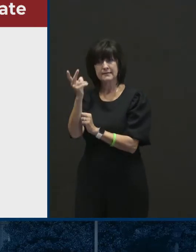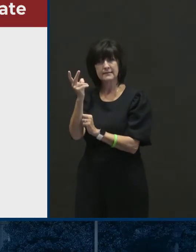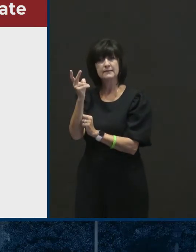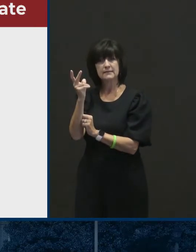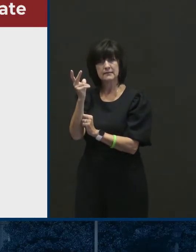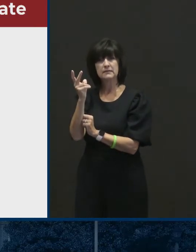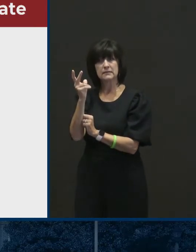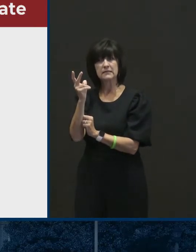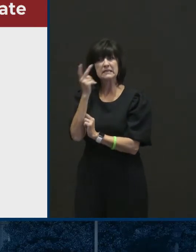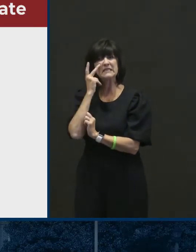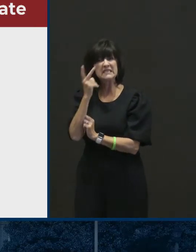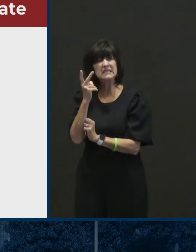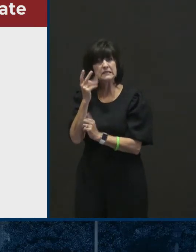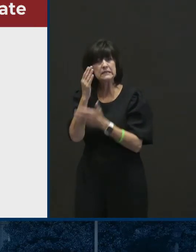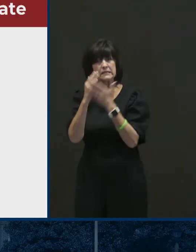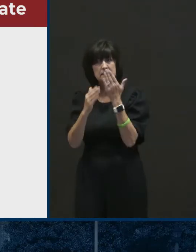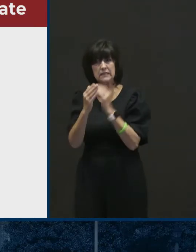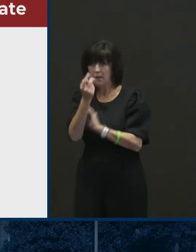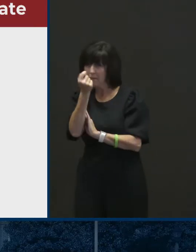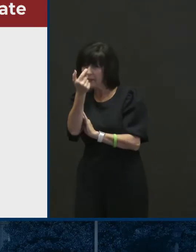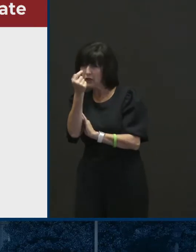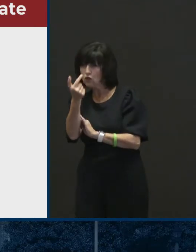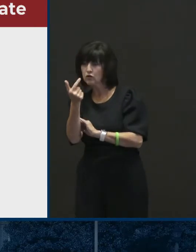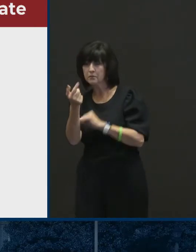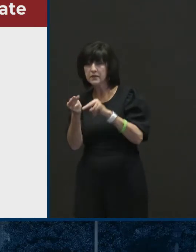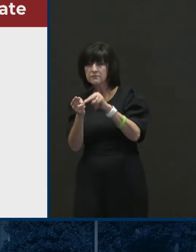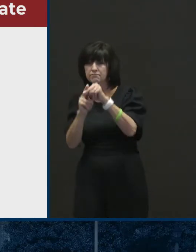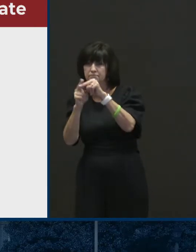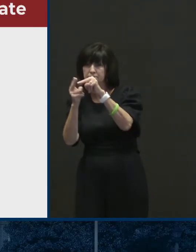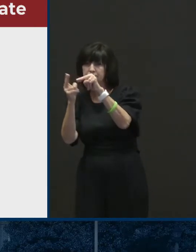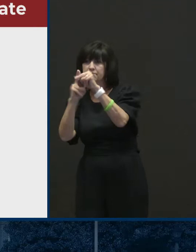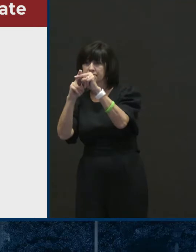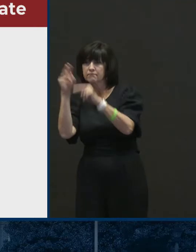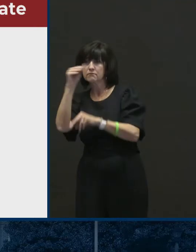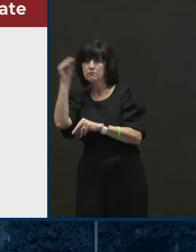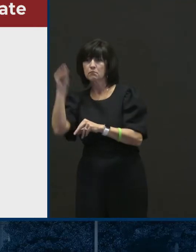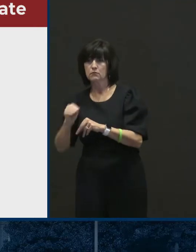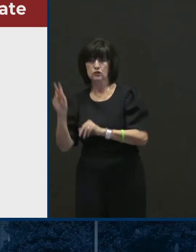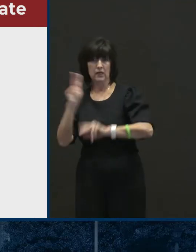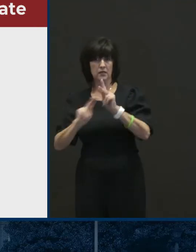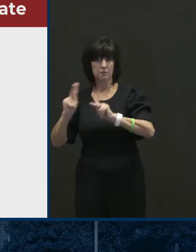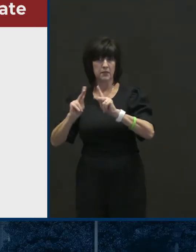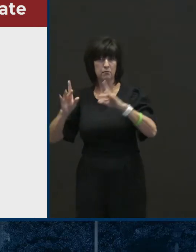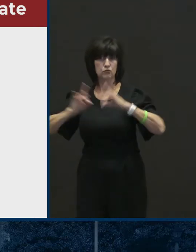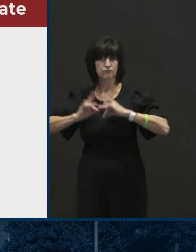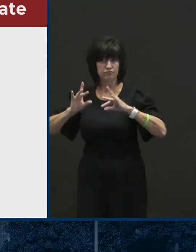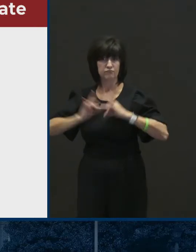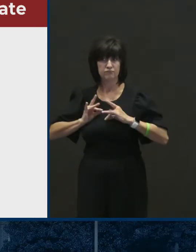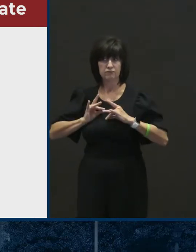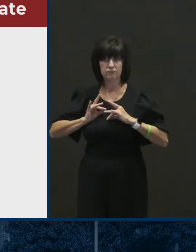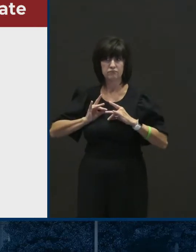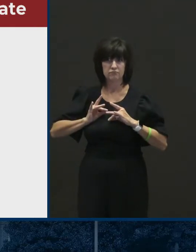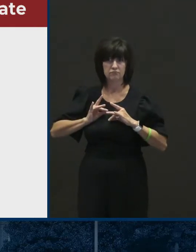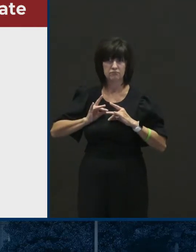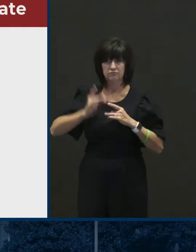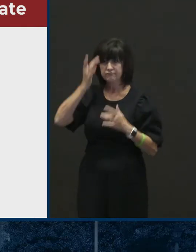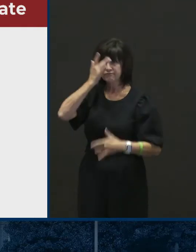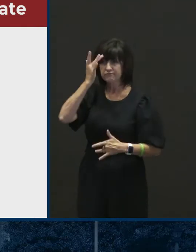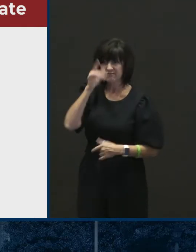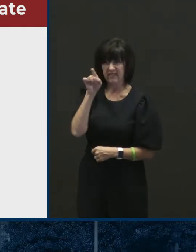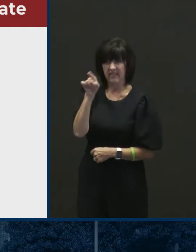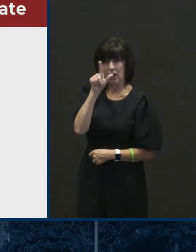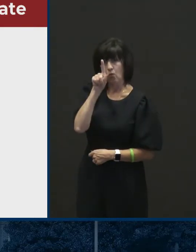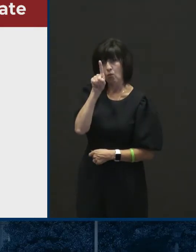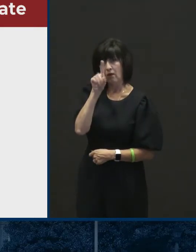some slight increases in percent positive cases and new cases in